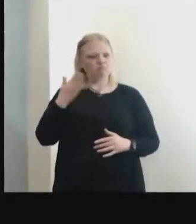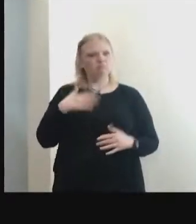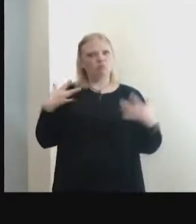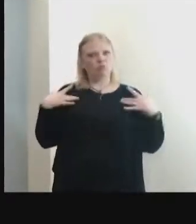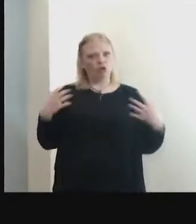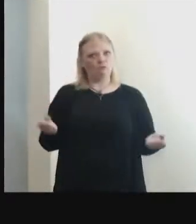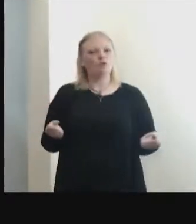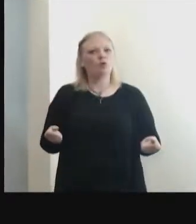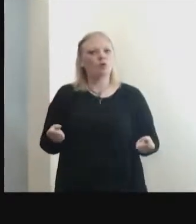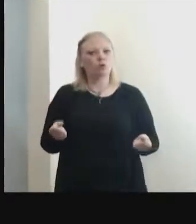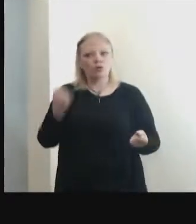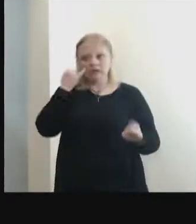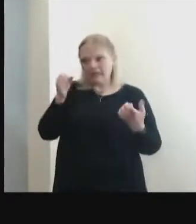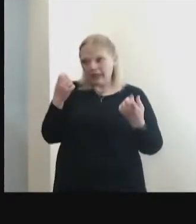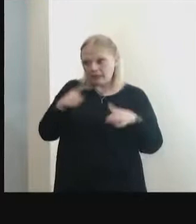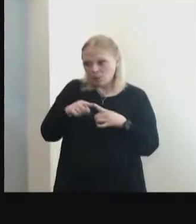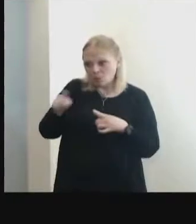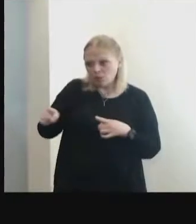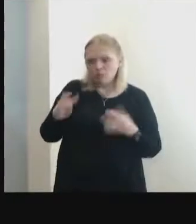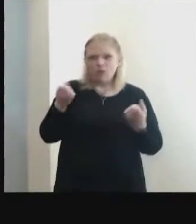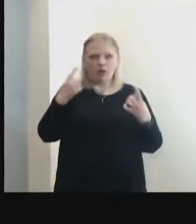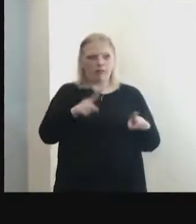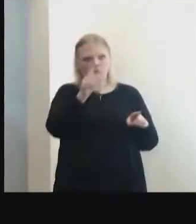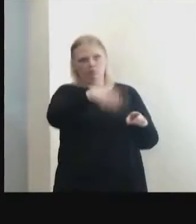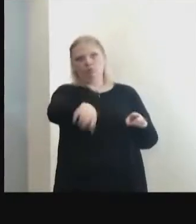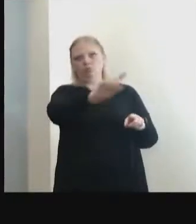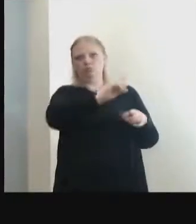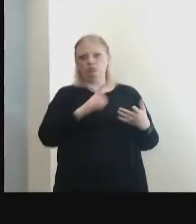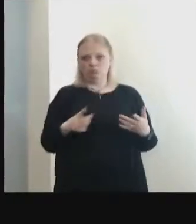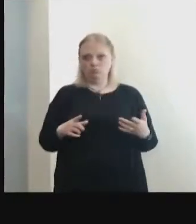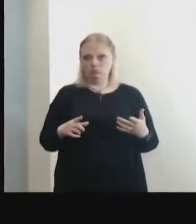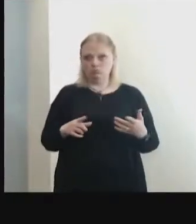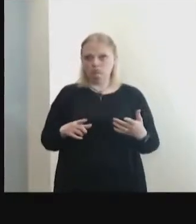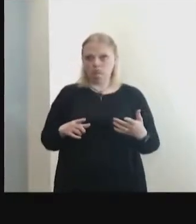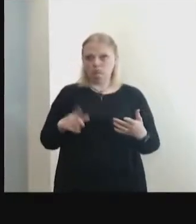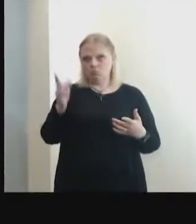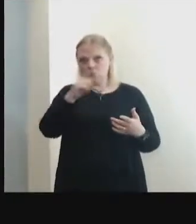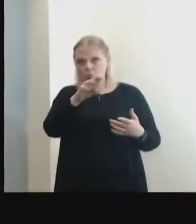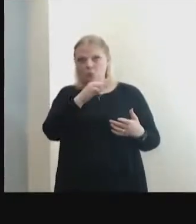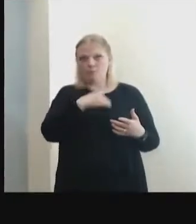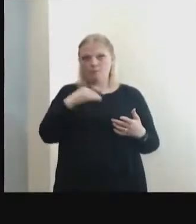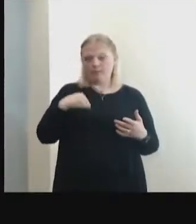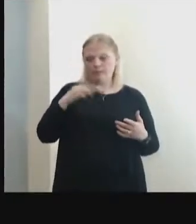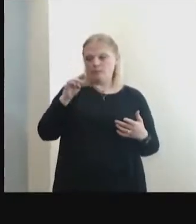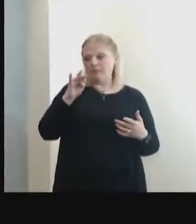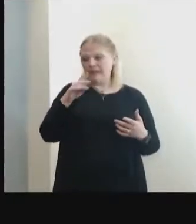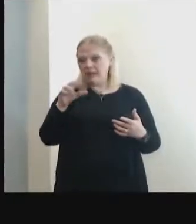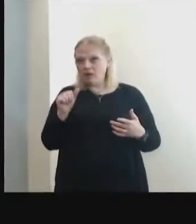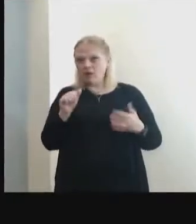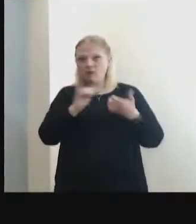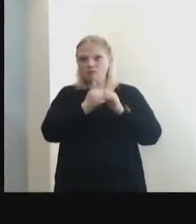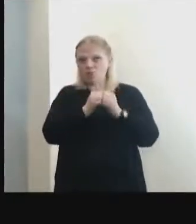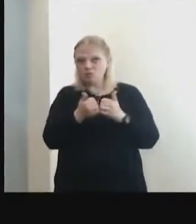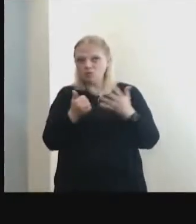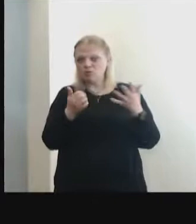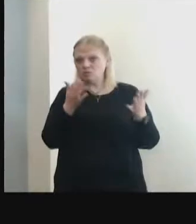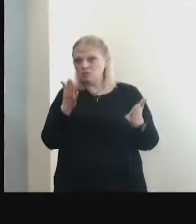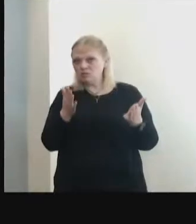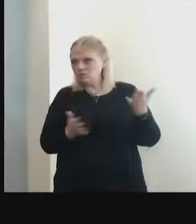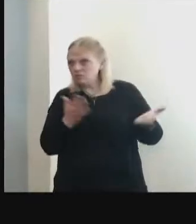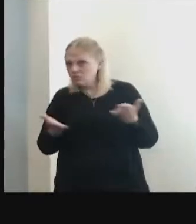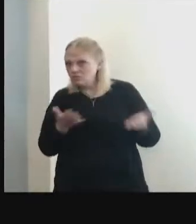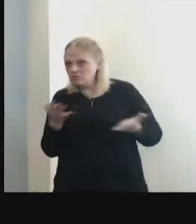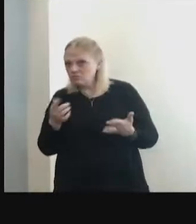but if it could happen to him, it could happen to a lot of other people. So if there's members of the media, sports athletes, others out there who've been sick,